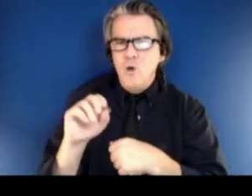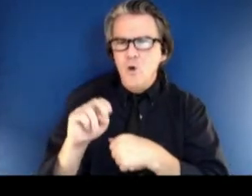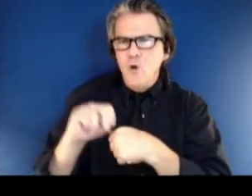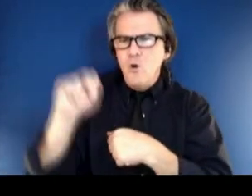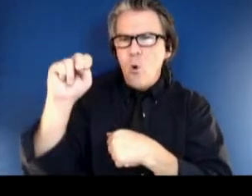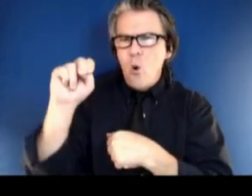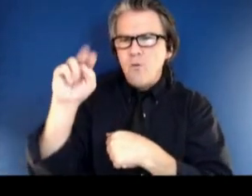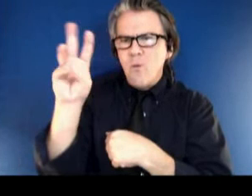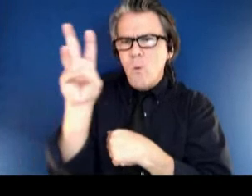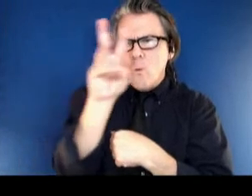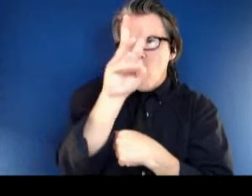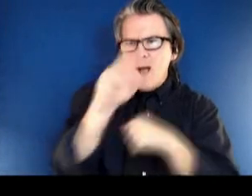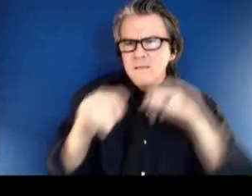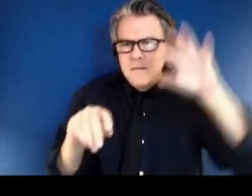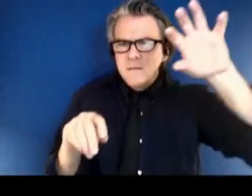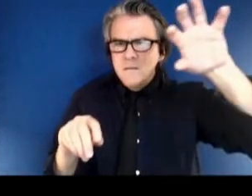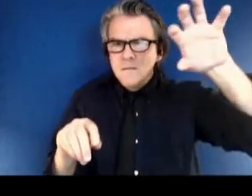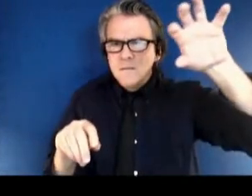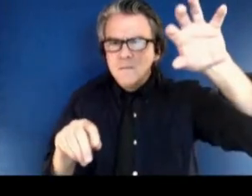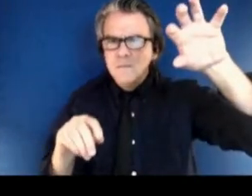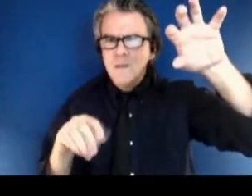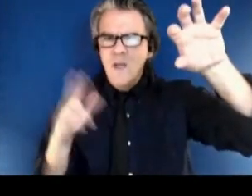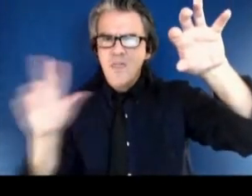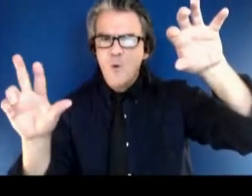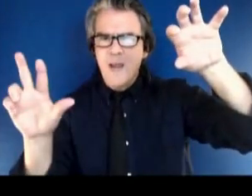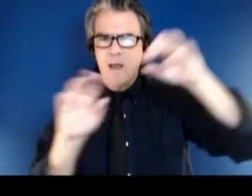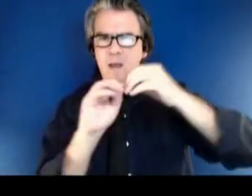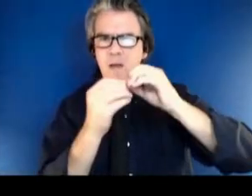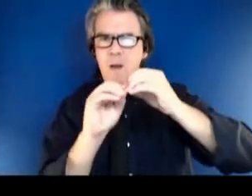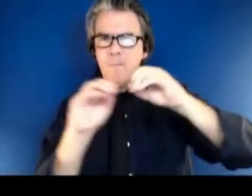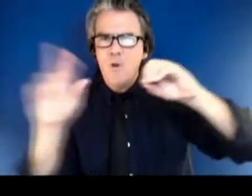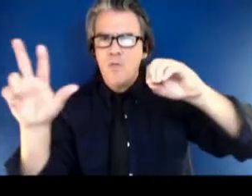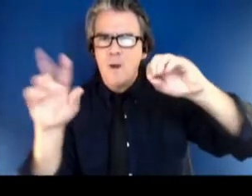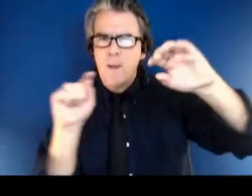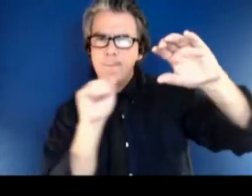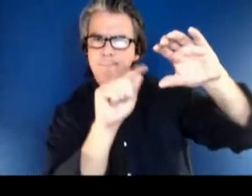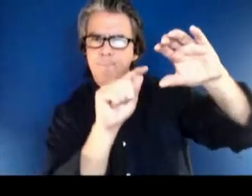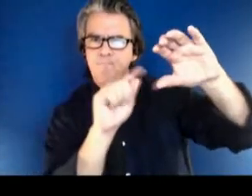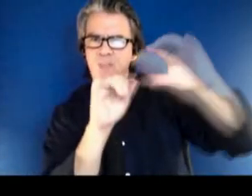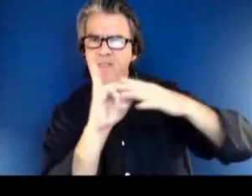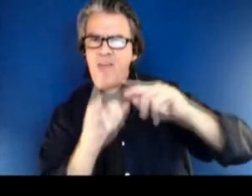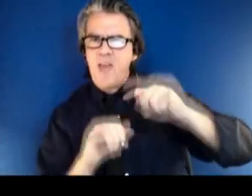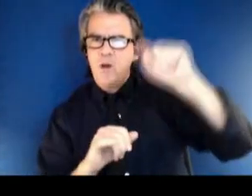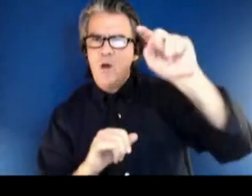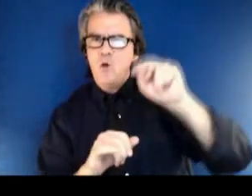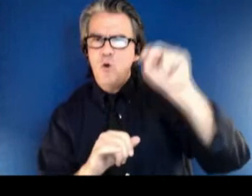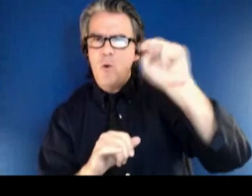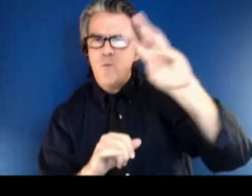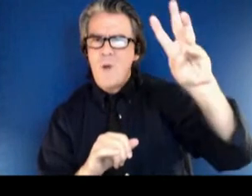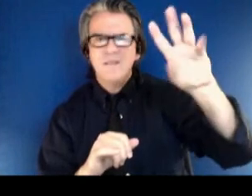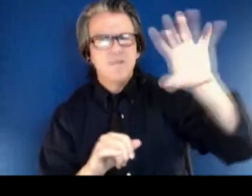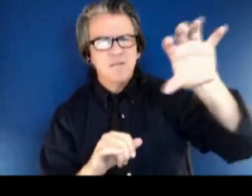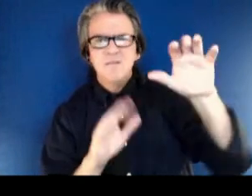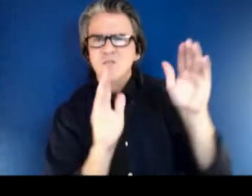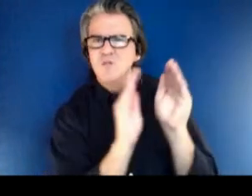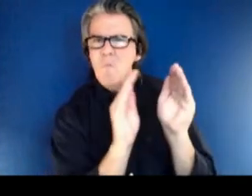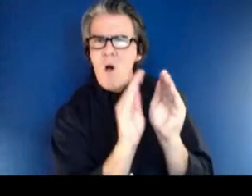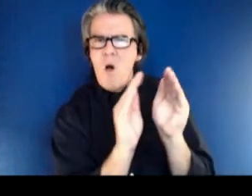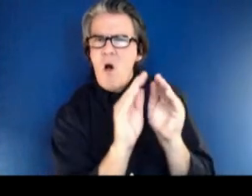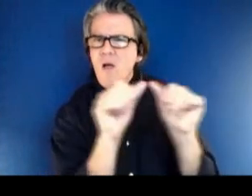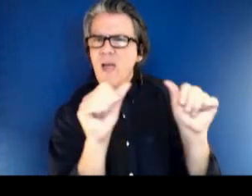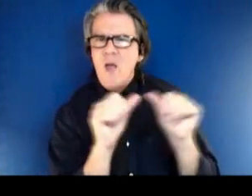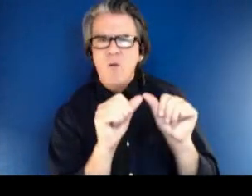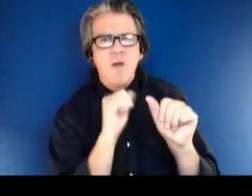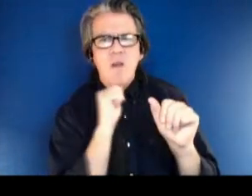far north and west. That's highlighted by the number 3. Small geographic scope, small